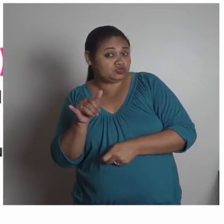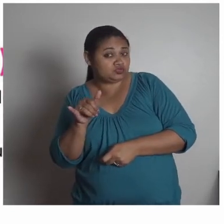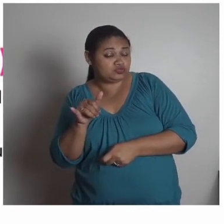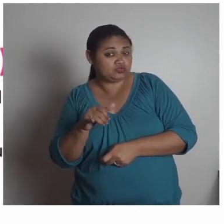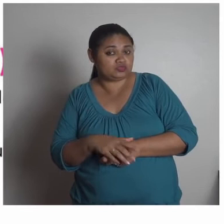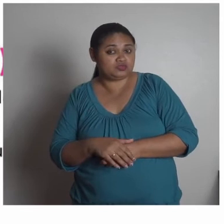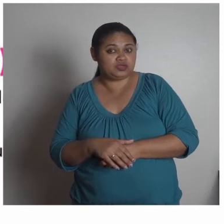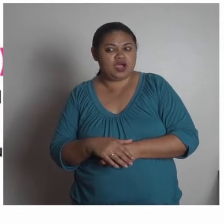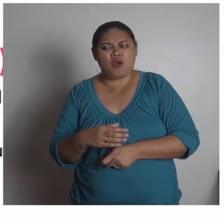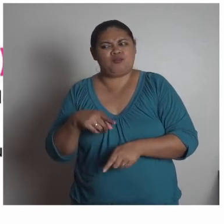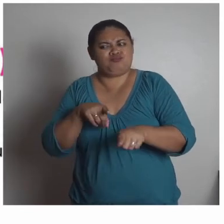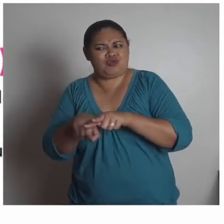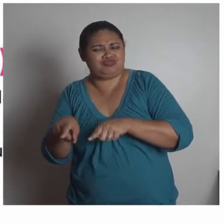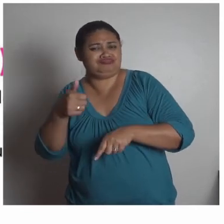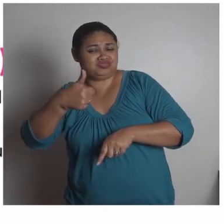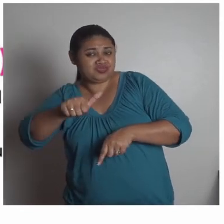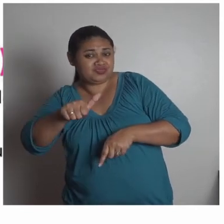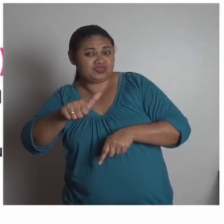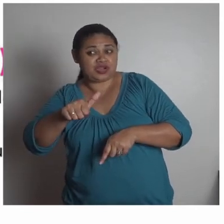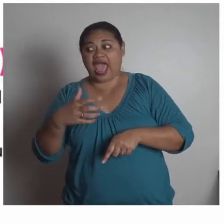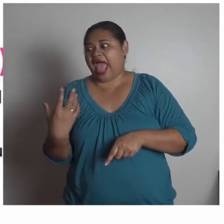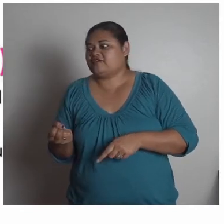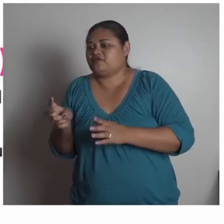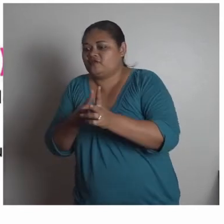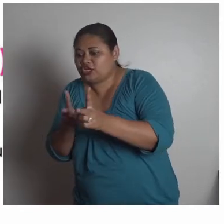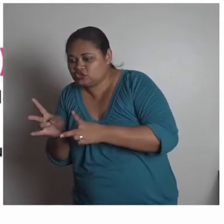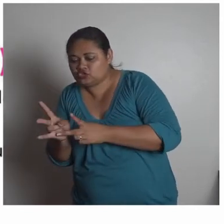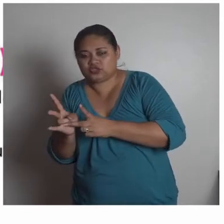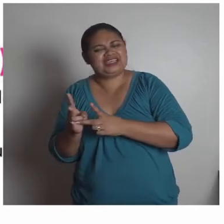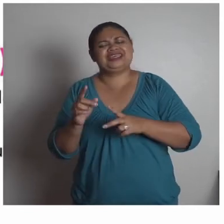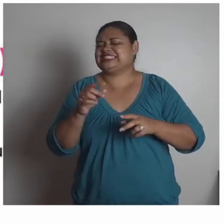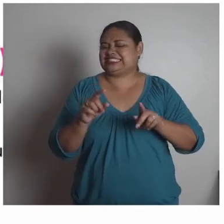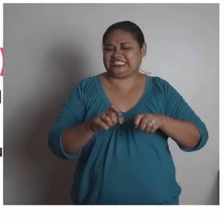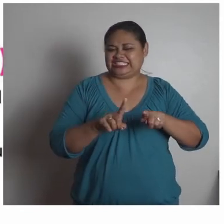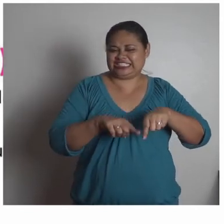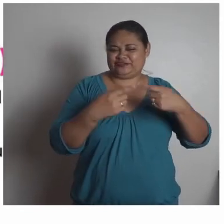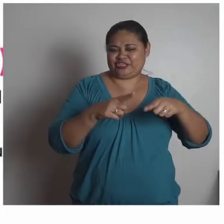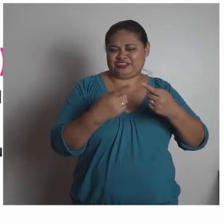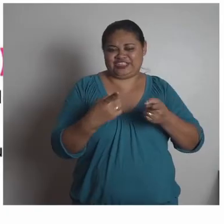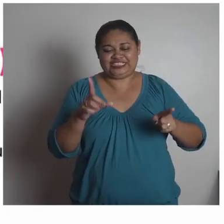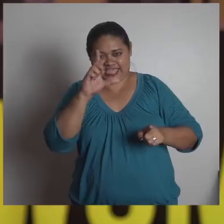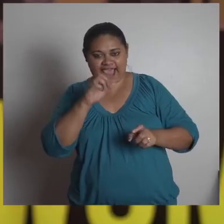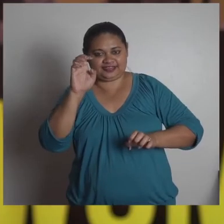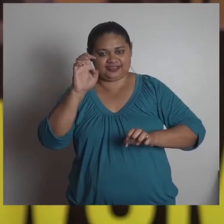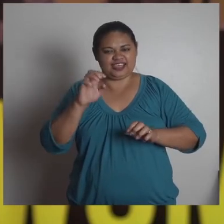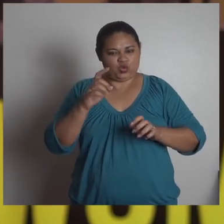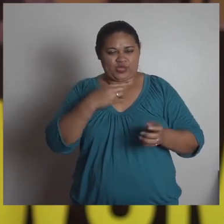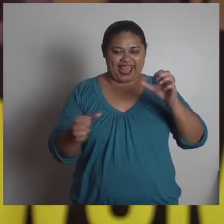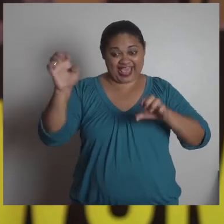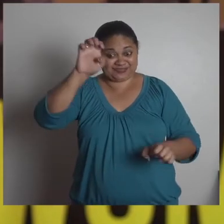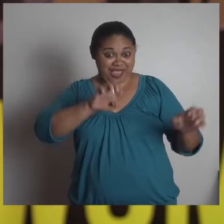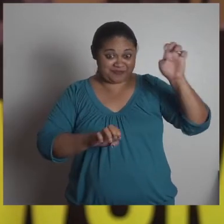of the most used herbs are in place right now in villages, craft production. There's all kinds of